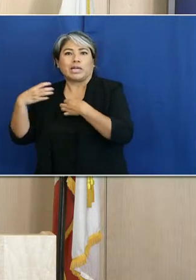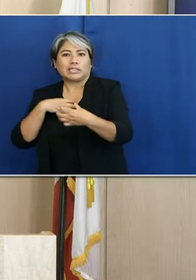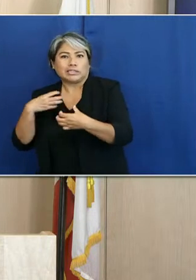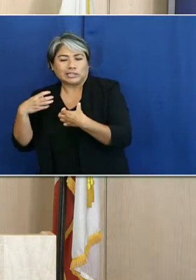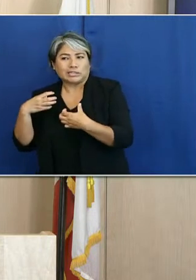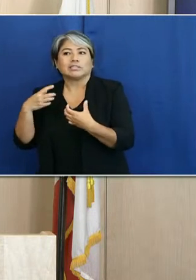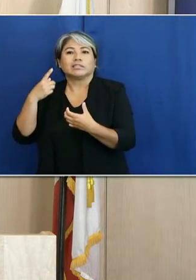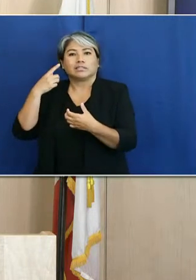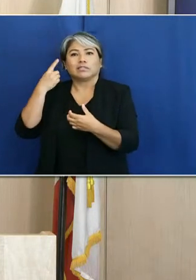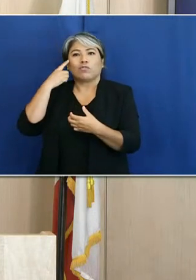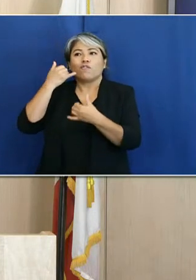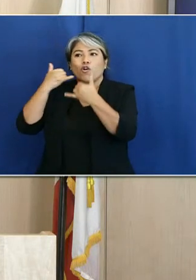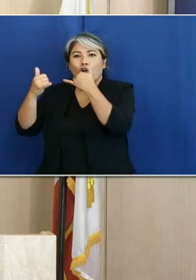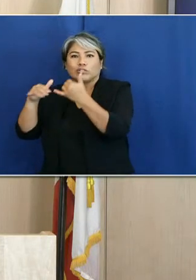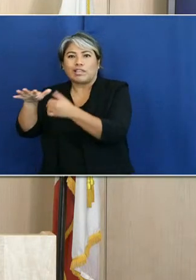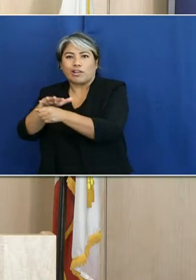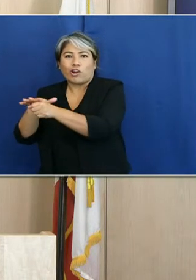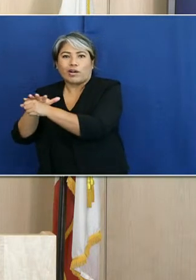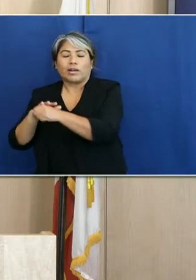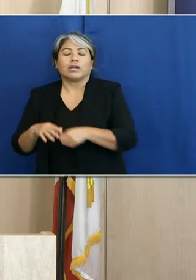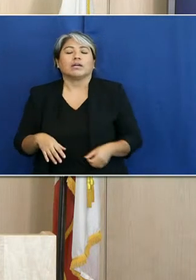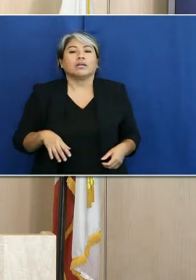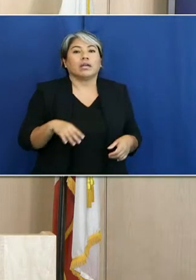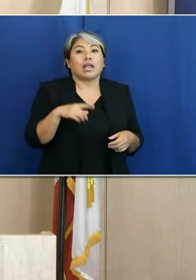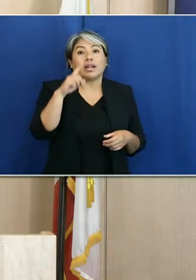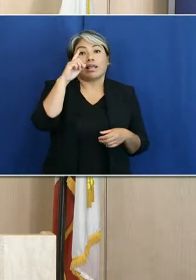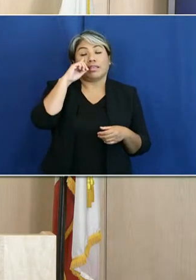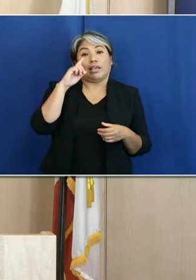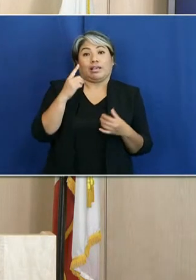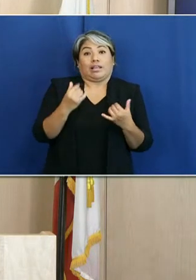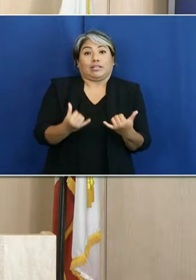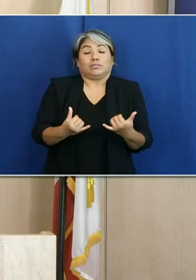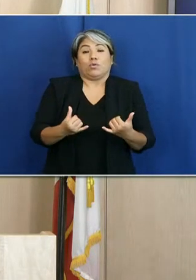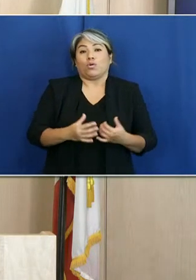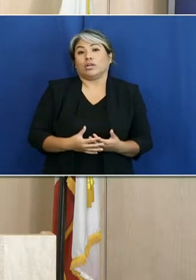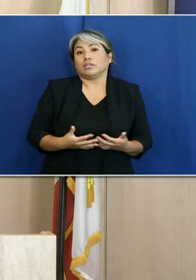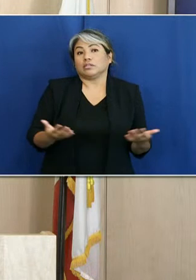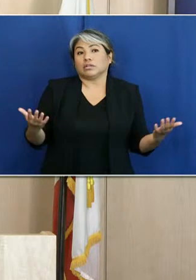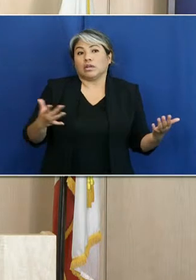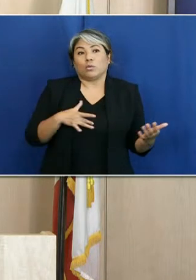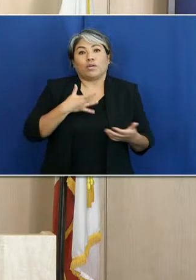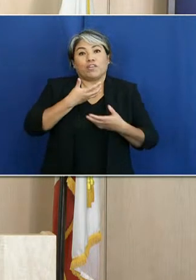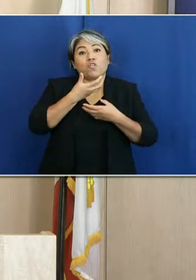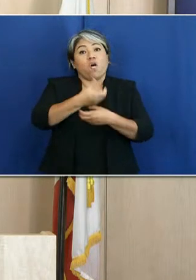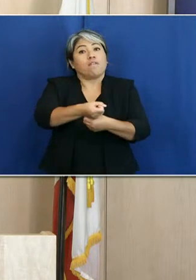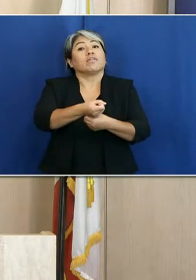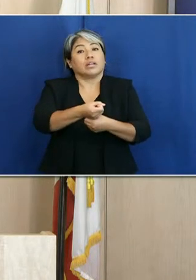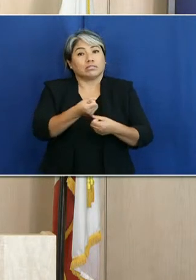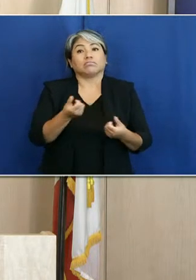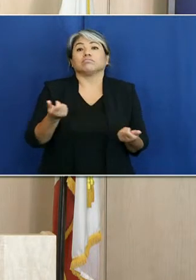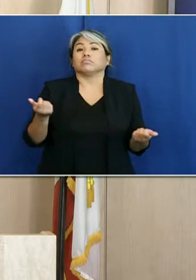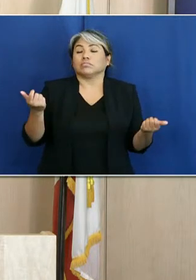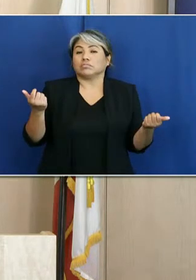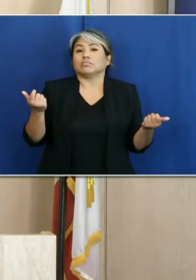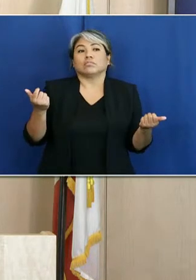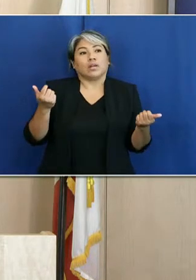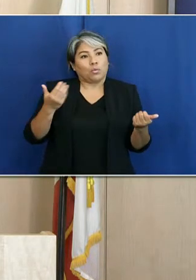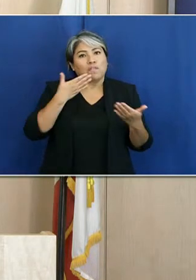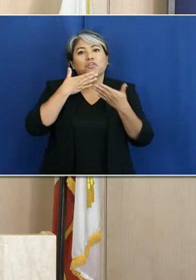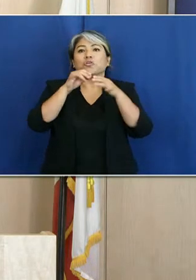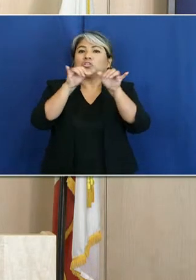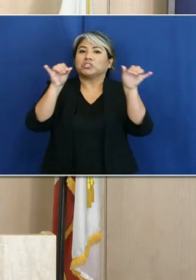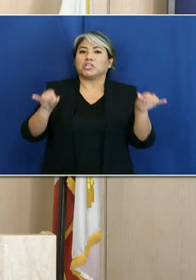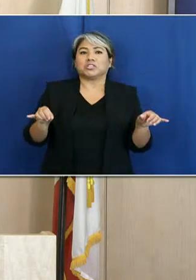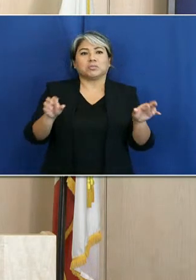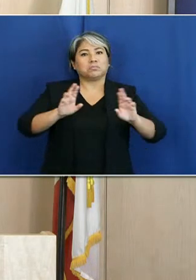in their jurisdictions. And I think at this point, we feel confident that we've got a good system